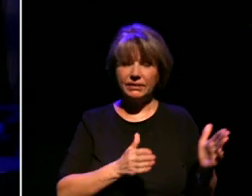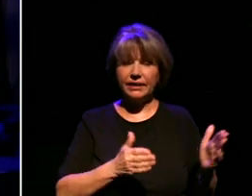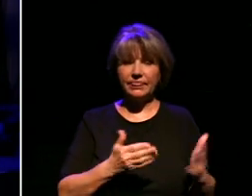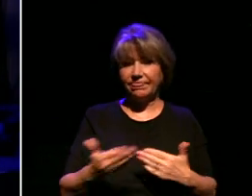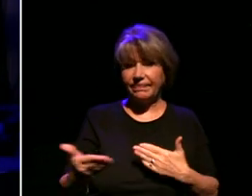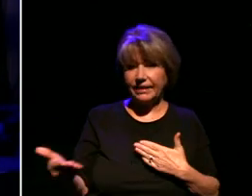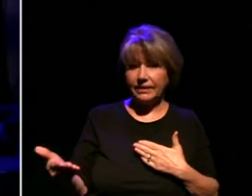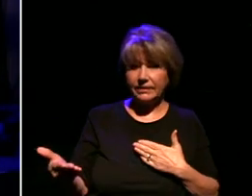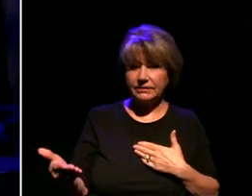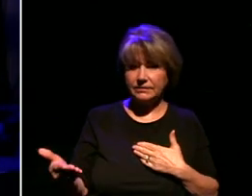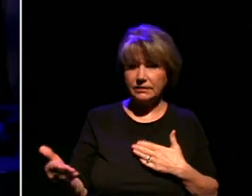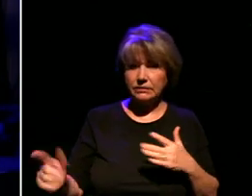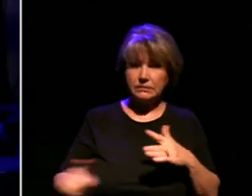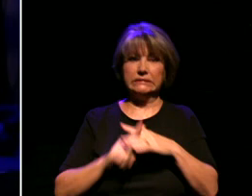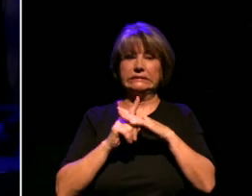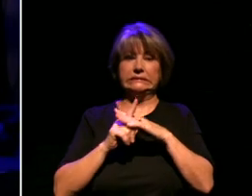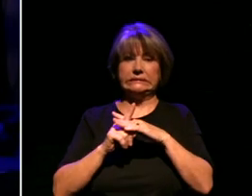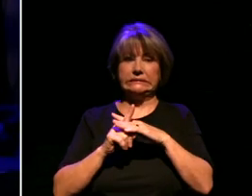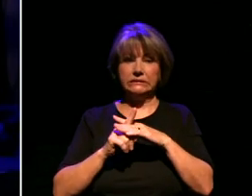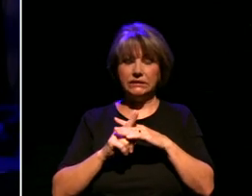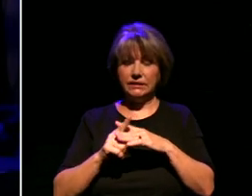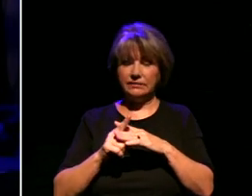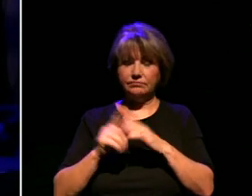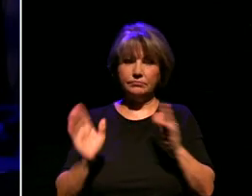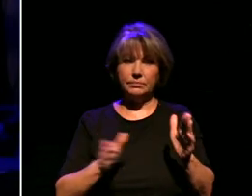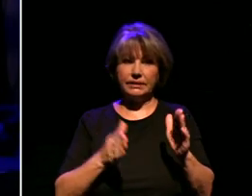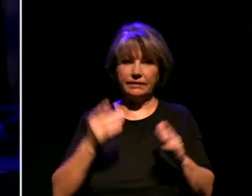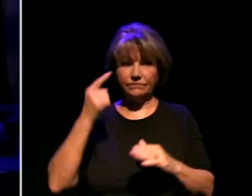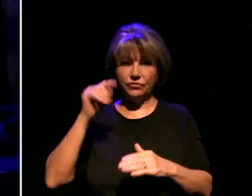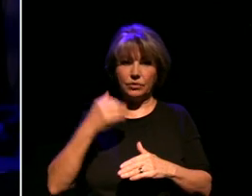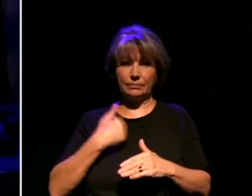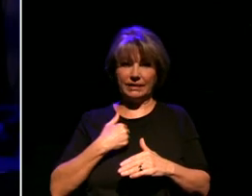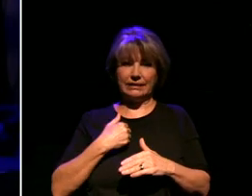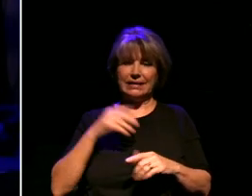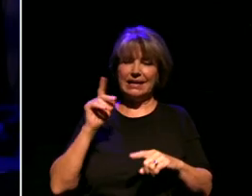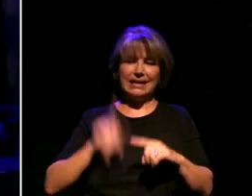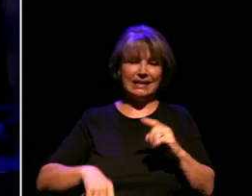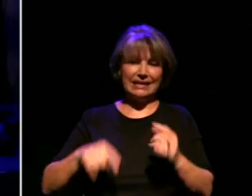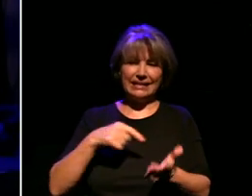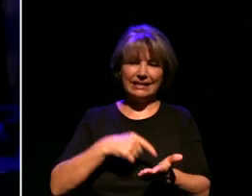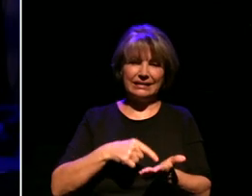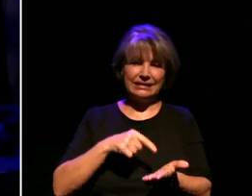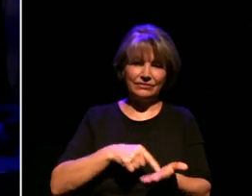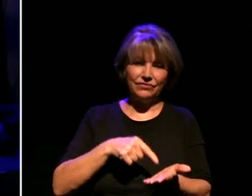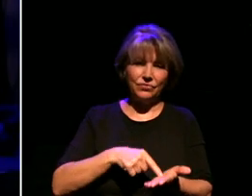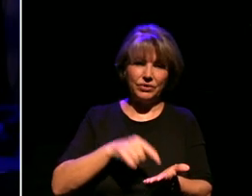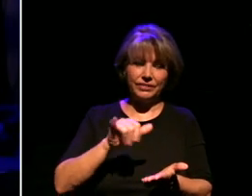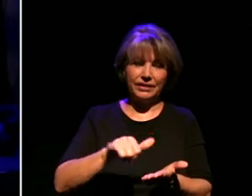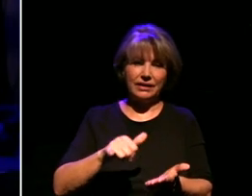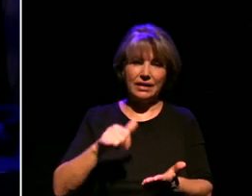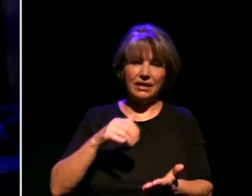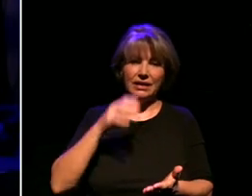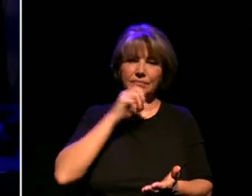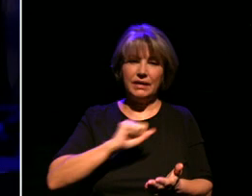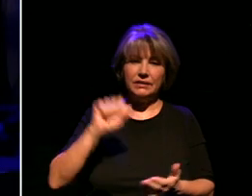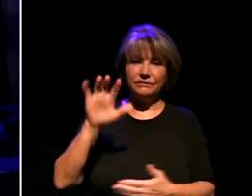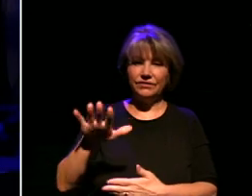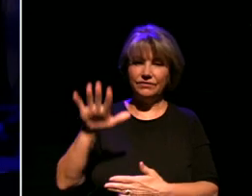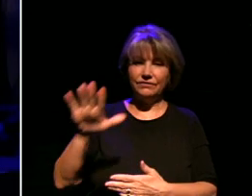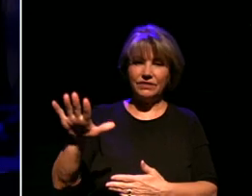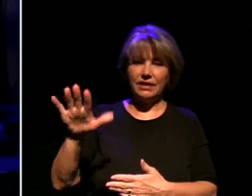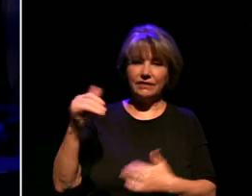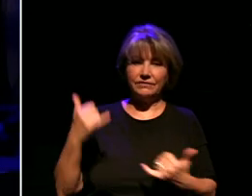things will plan my life for me. And I just can't afford to do that anymore. I'm 55 years old and